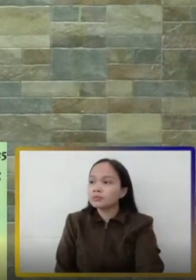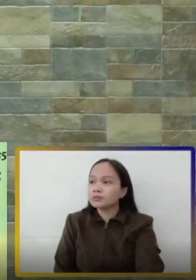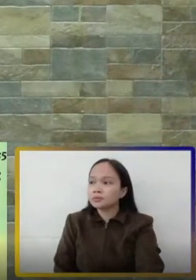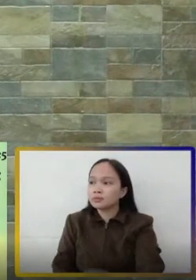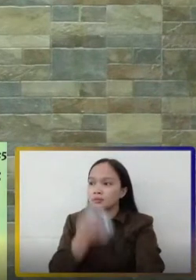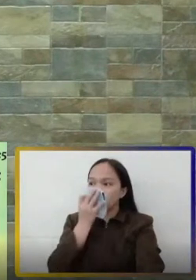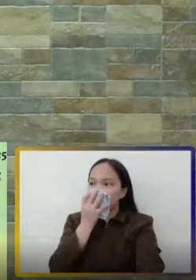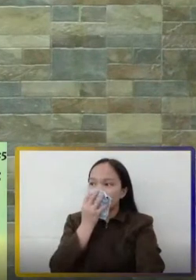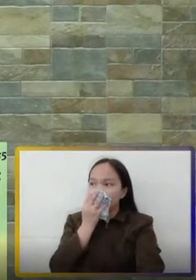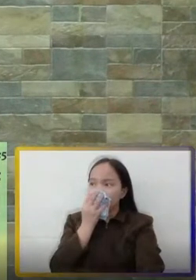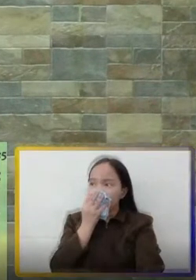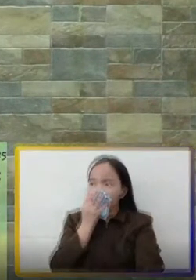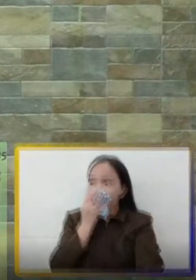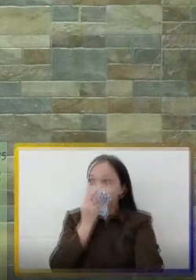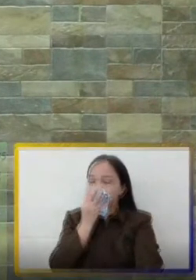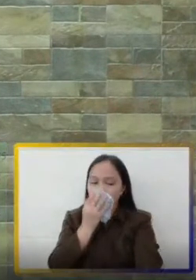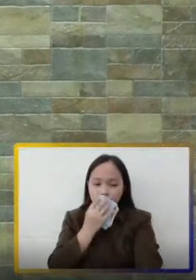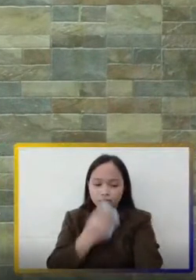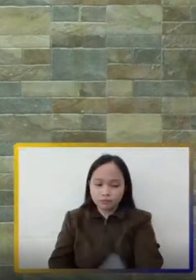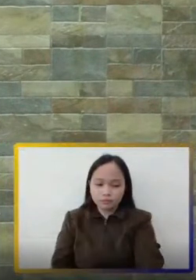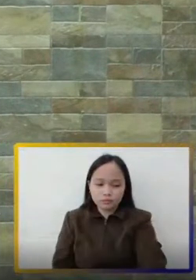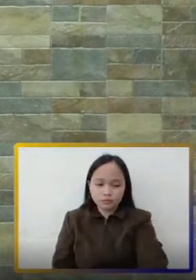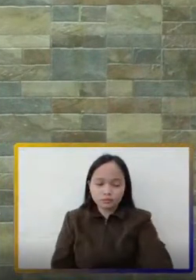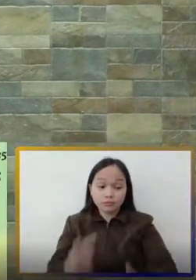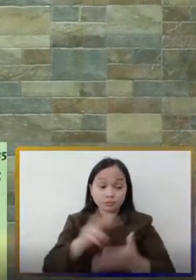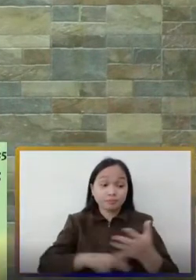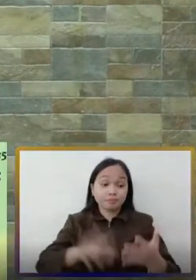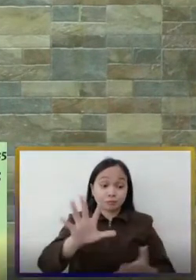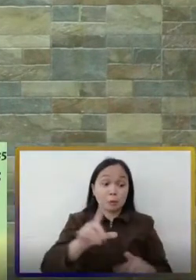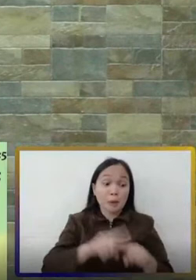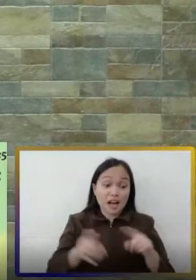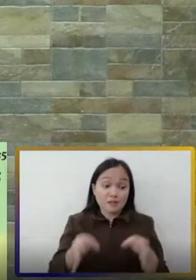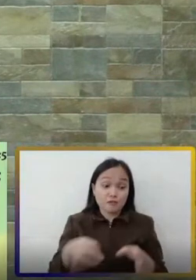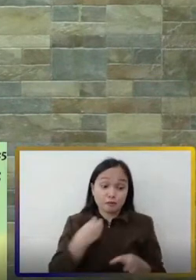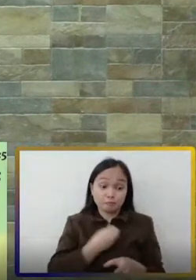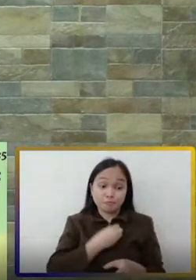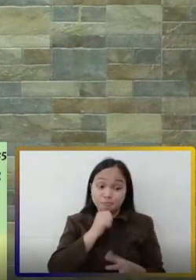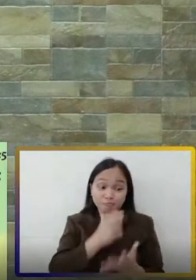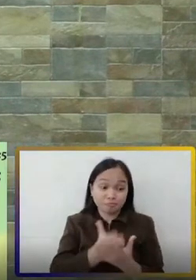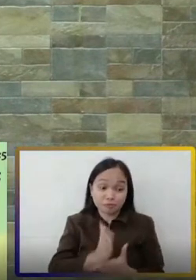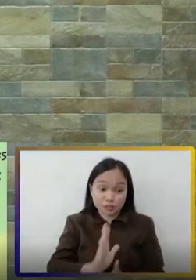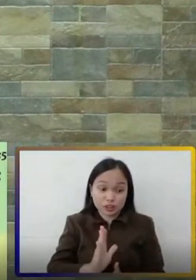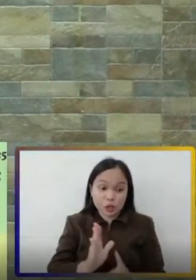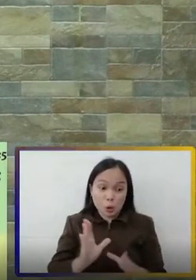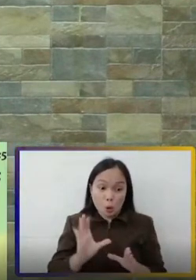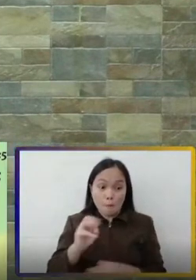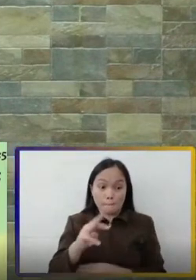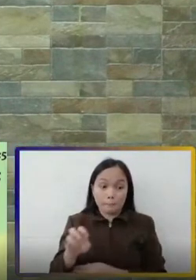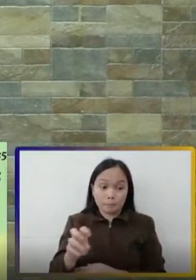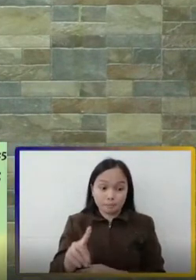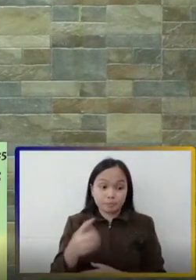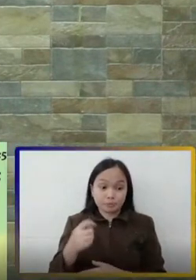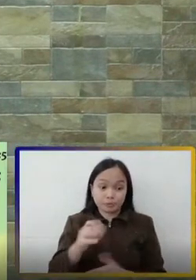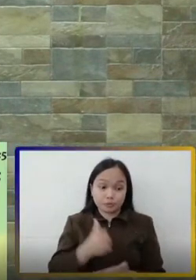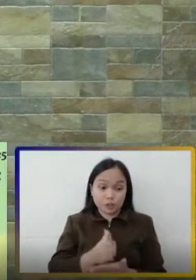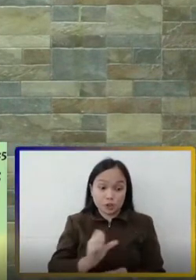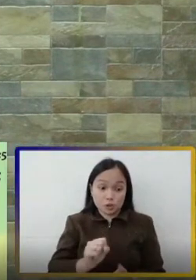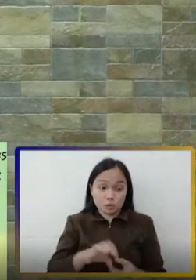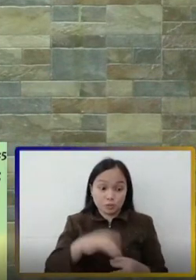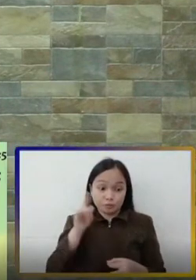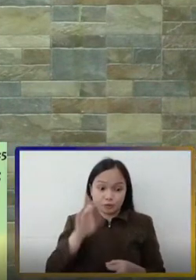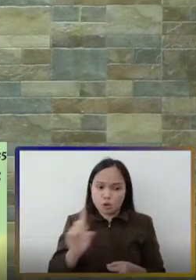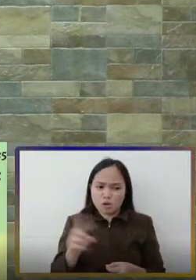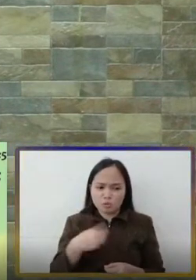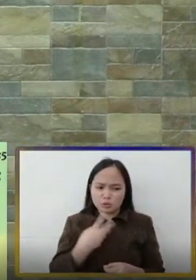All right. Verse number 5. But our righteousness command the righteousness of God. What shall we